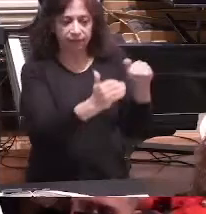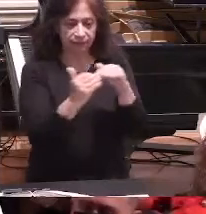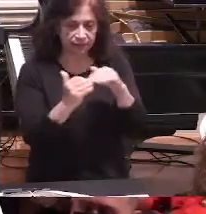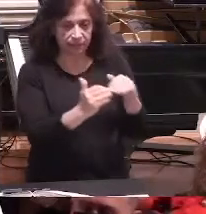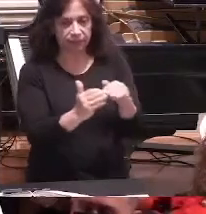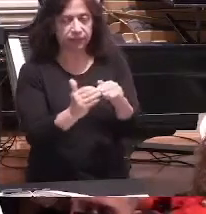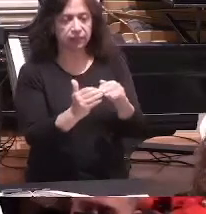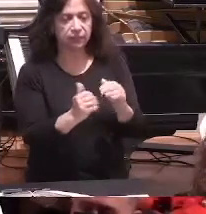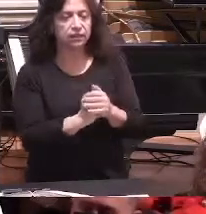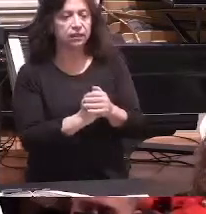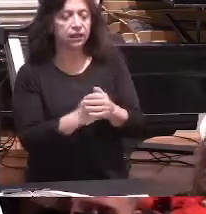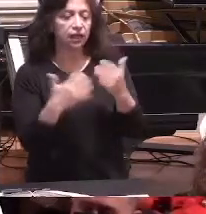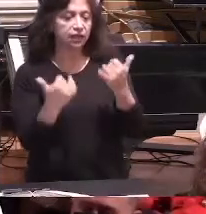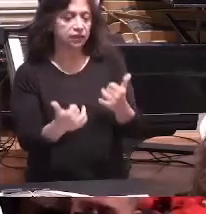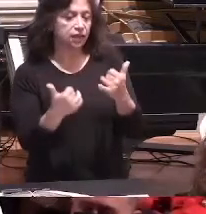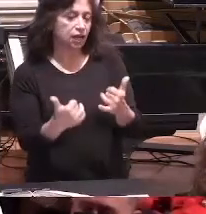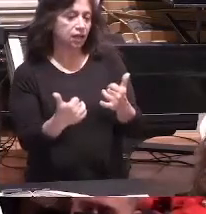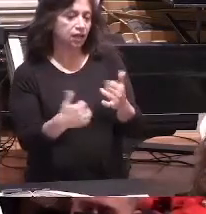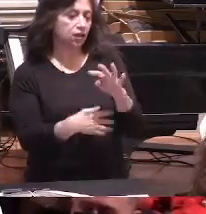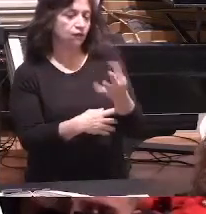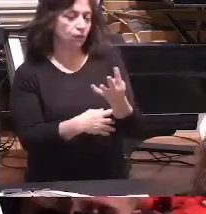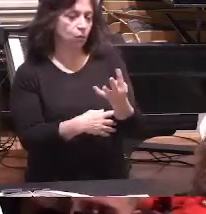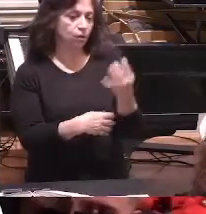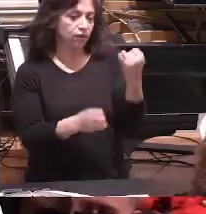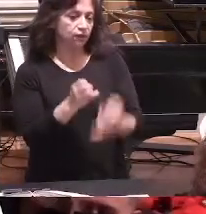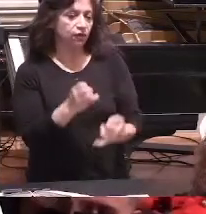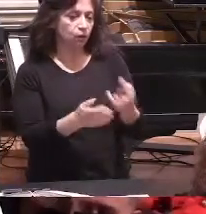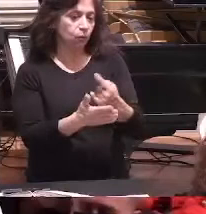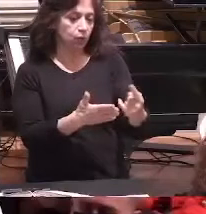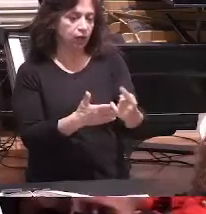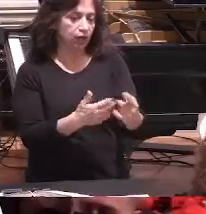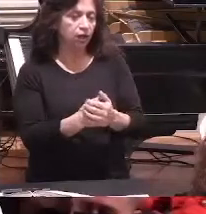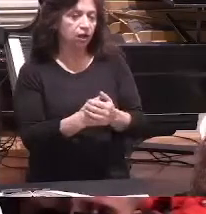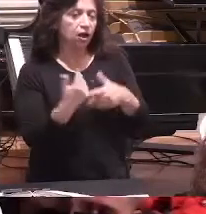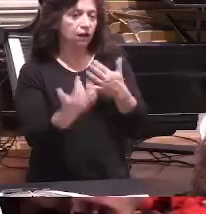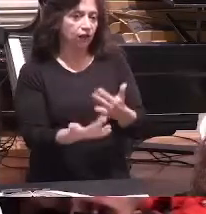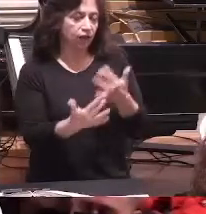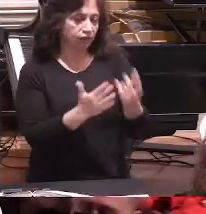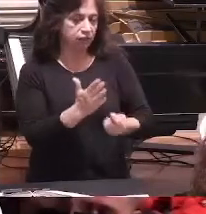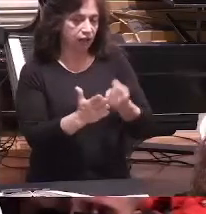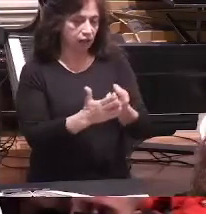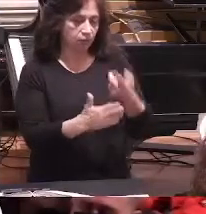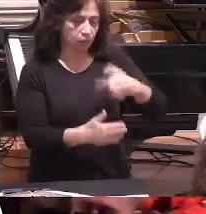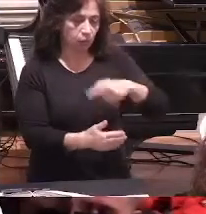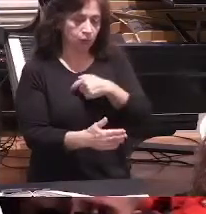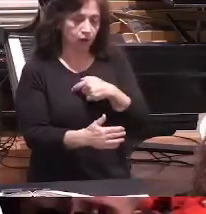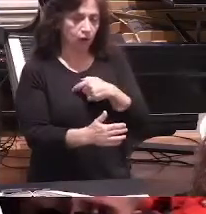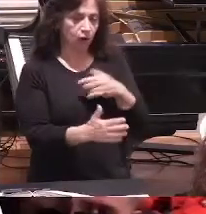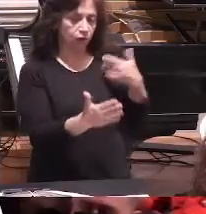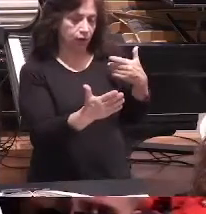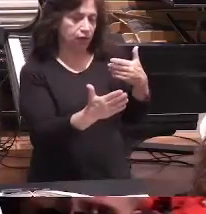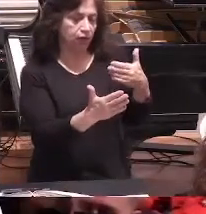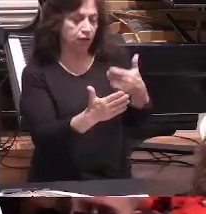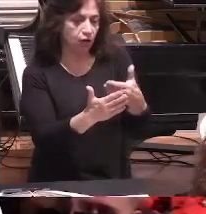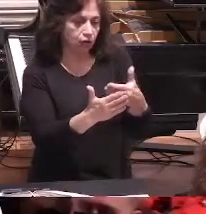justice. And today, on our fourth and final week of the Advent season, we are drawing near